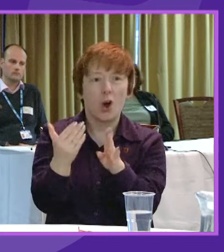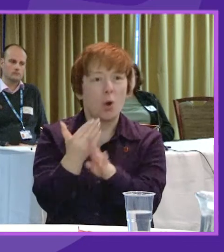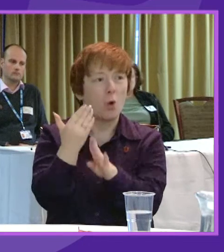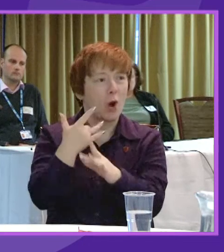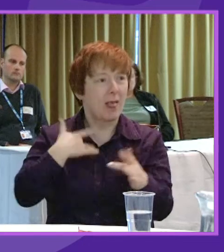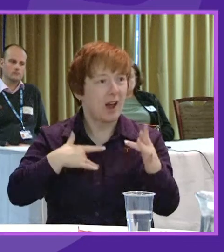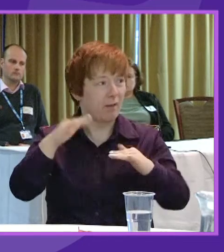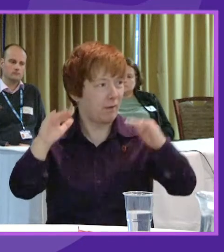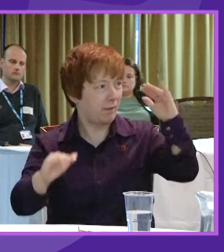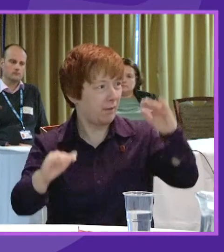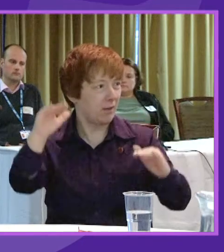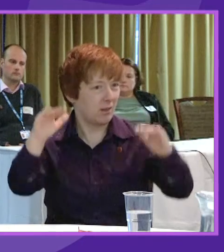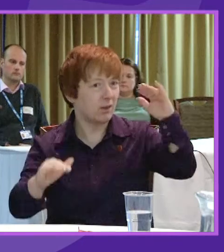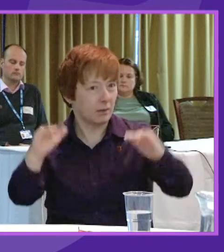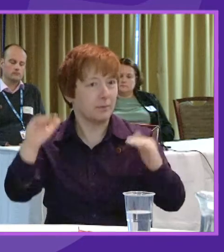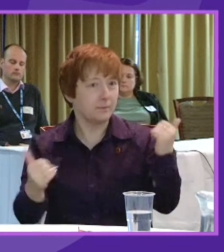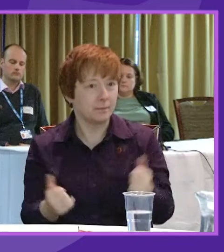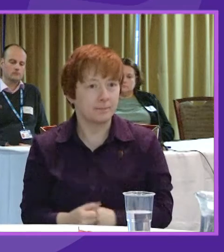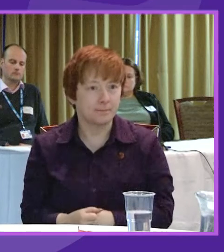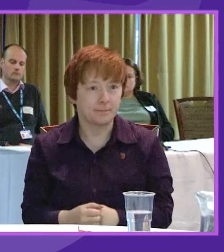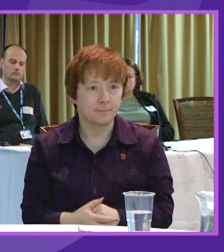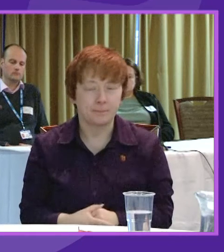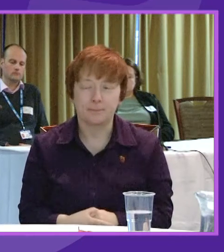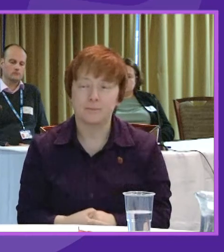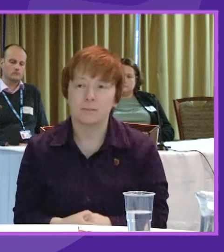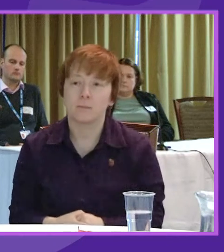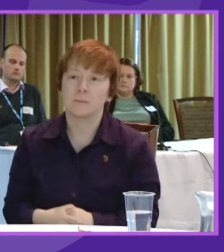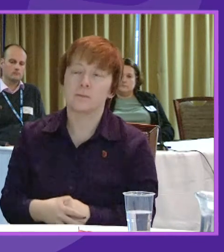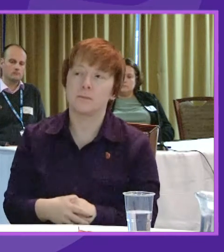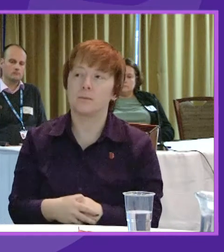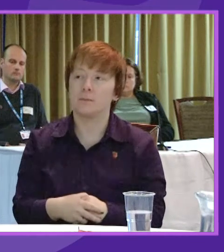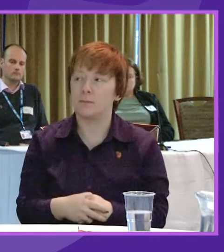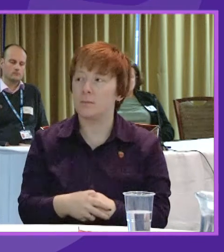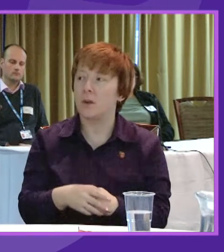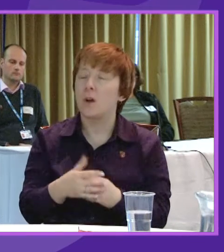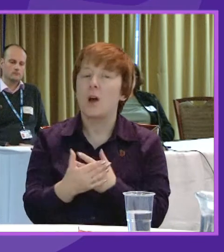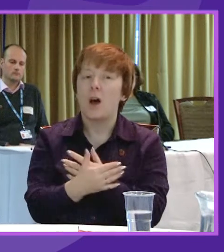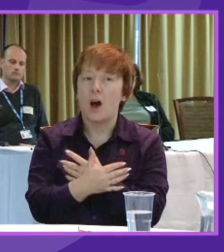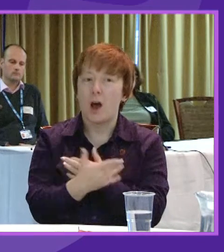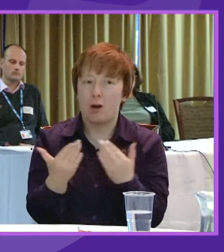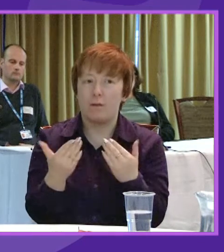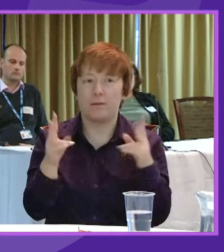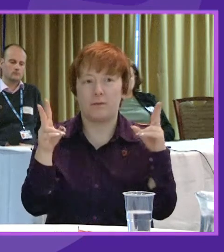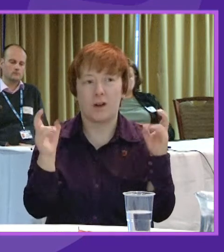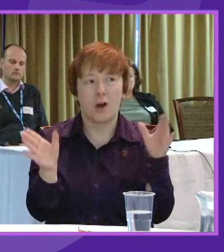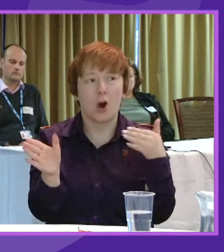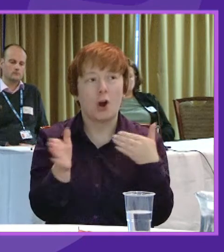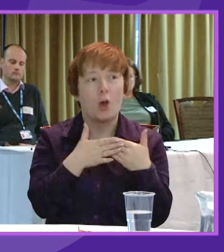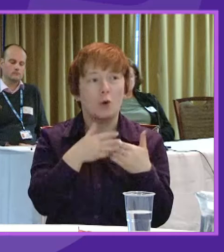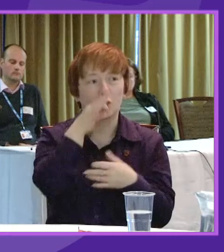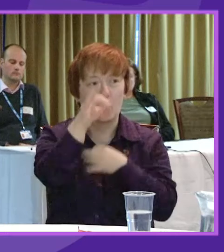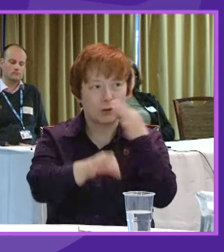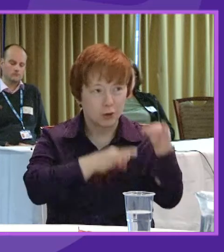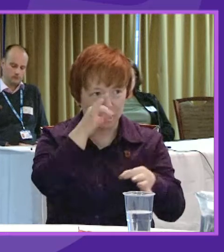scale, which has been used quite widely across a number of different sectors, including the NHS. They were mainly closed questions with